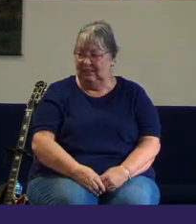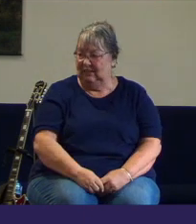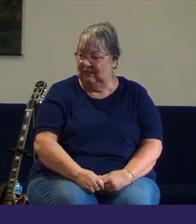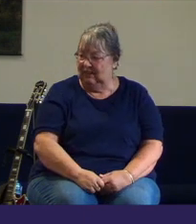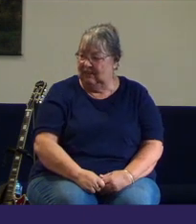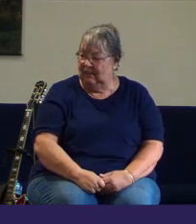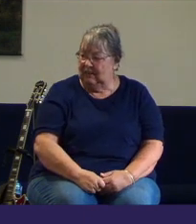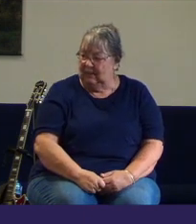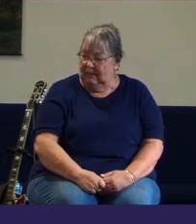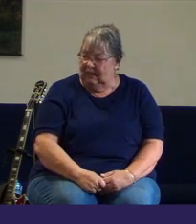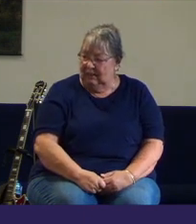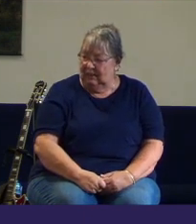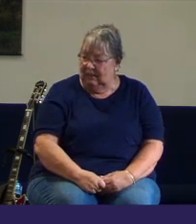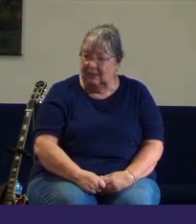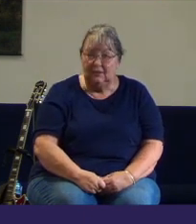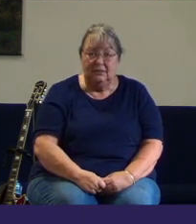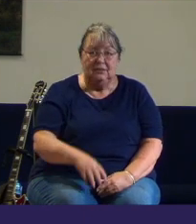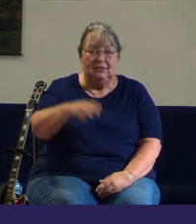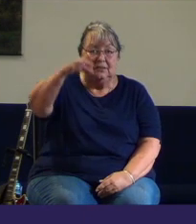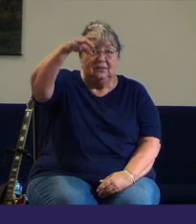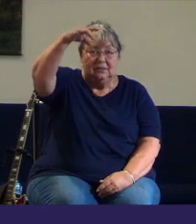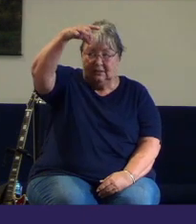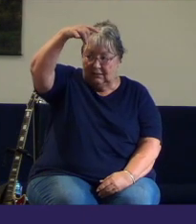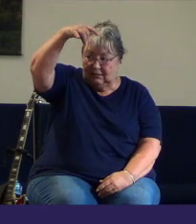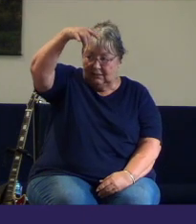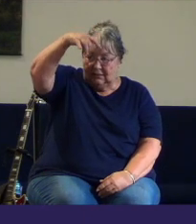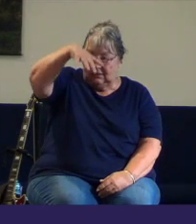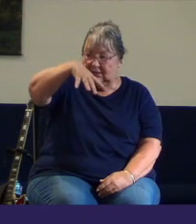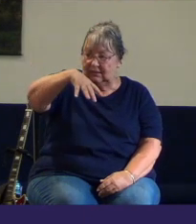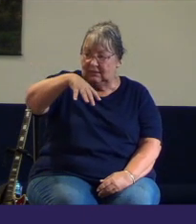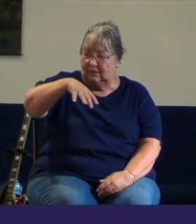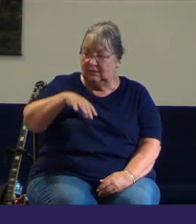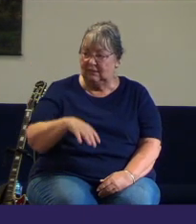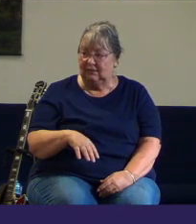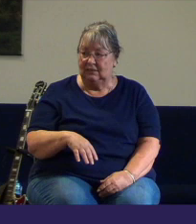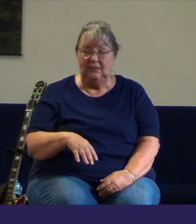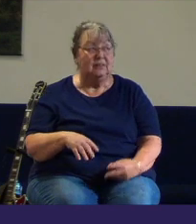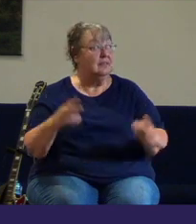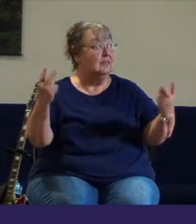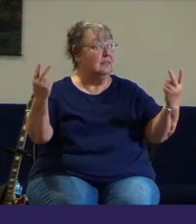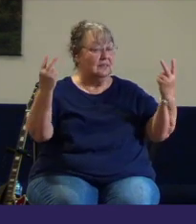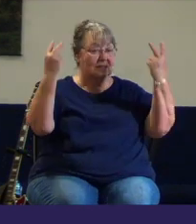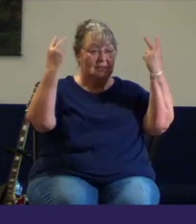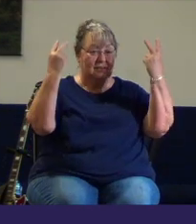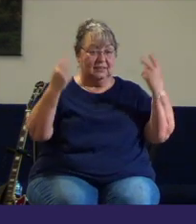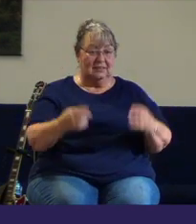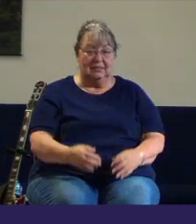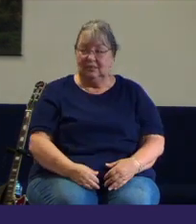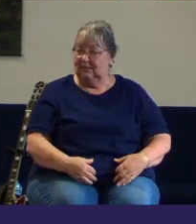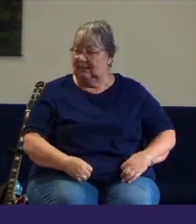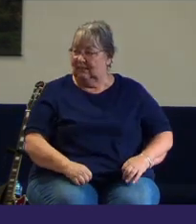let's look at this for a moment. Lights off, please. No, they're good? Okay.